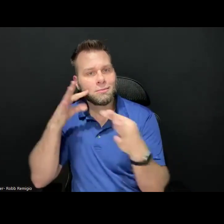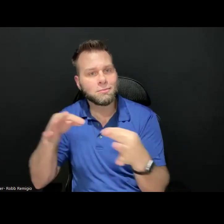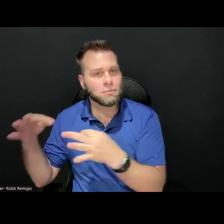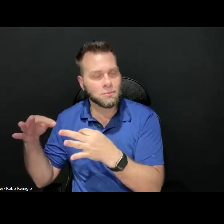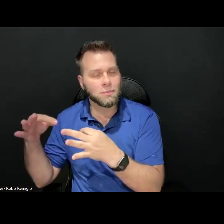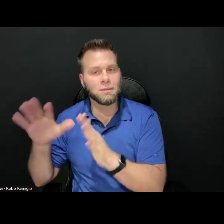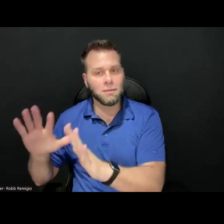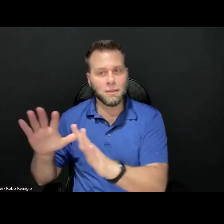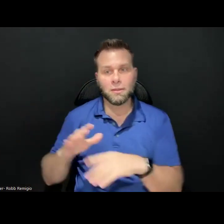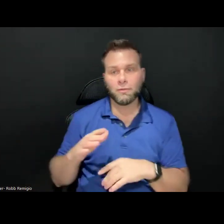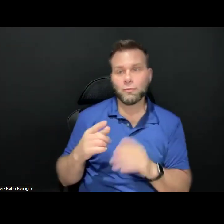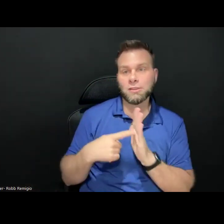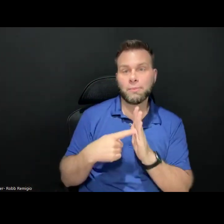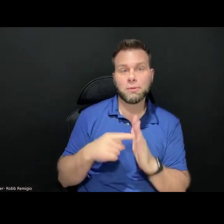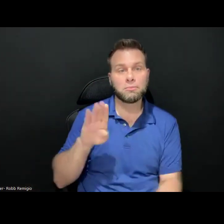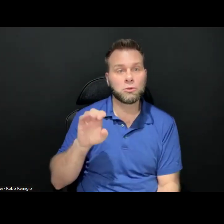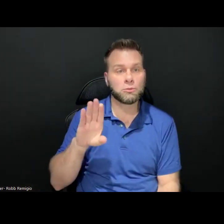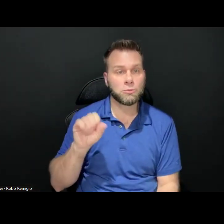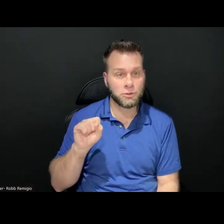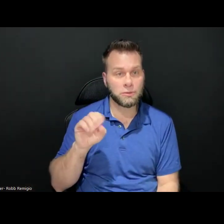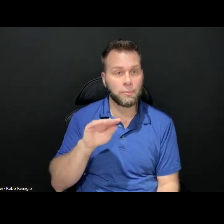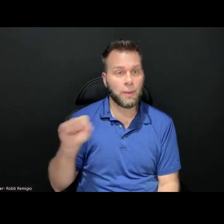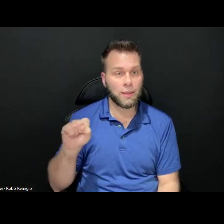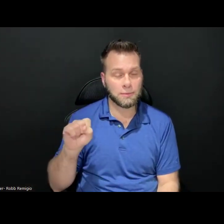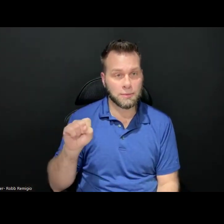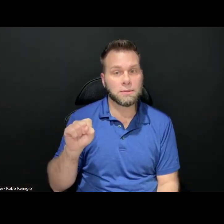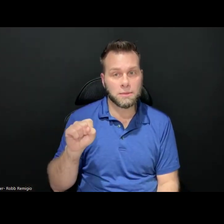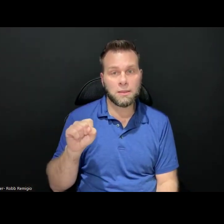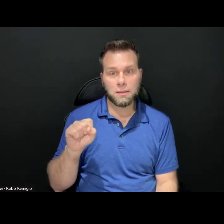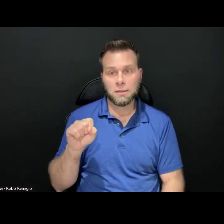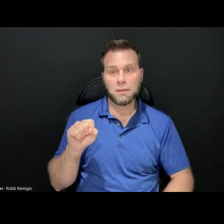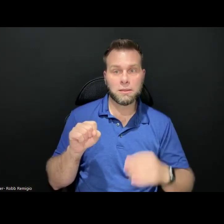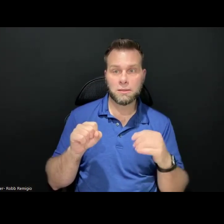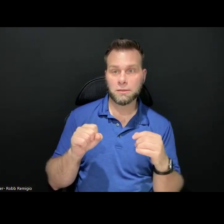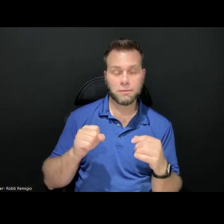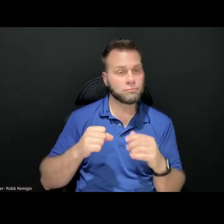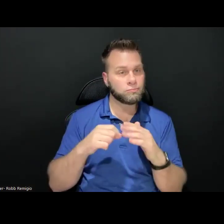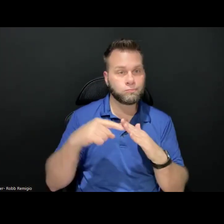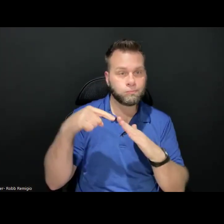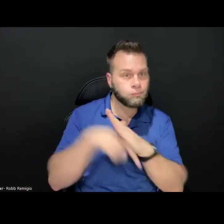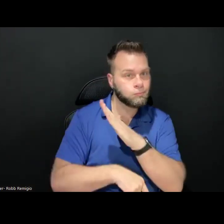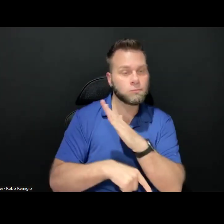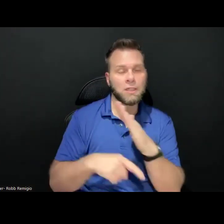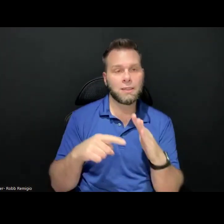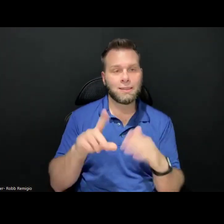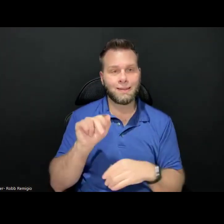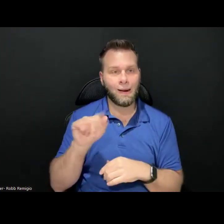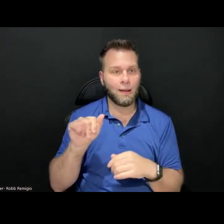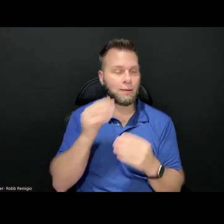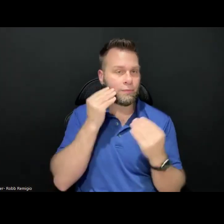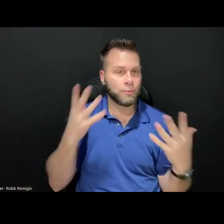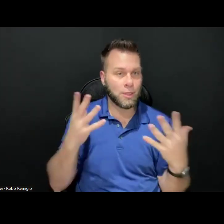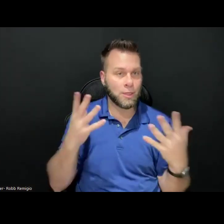cite, for example, the Blue Cross Blue Shield of Massachusetts Foundation, which has very robust data infrastructure. They house